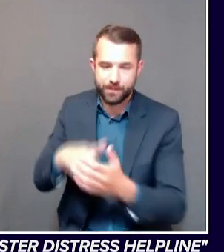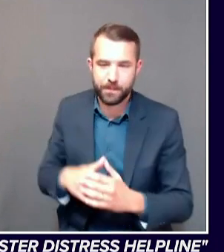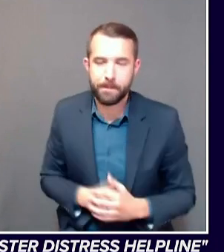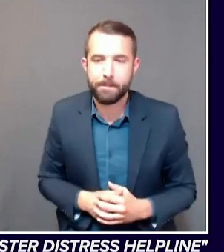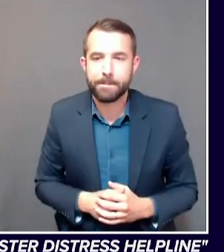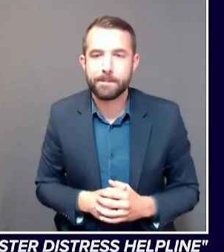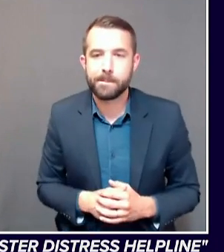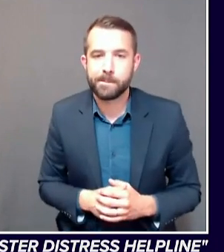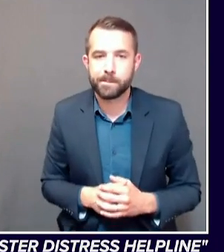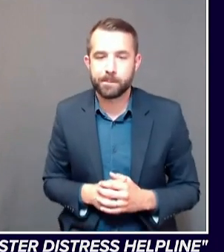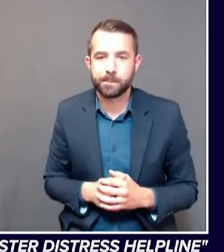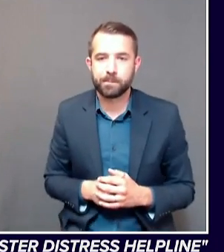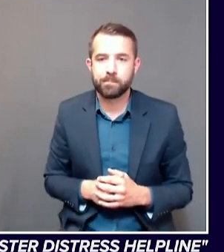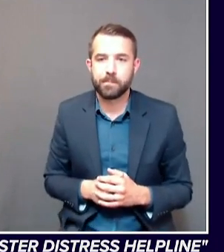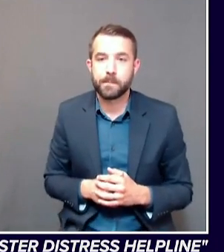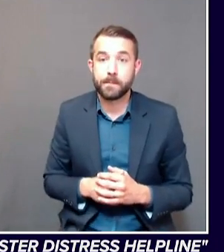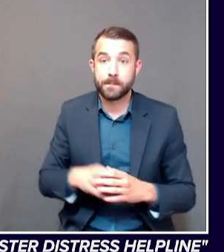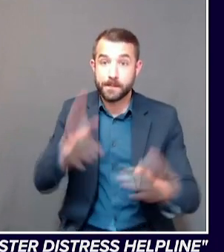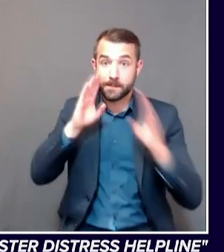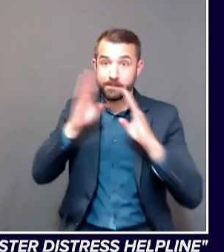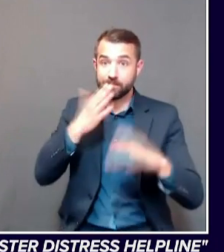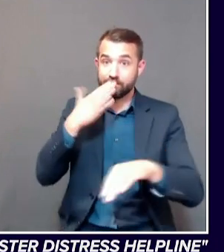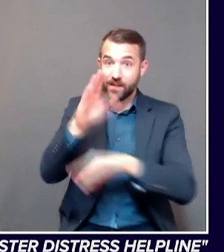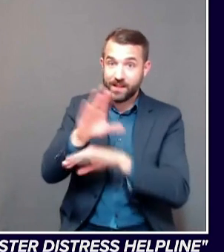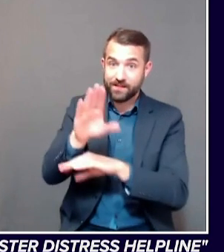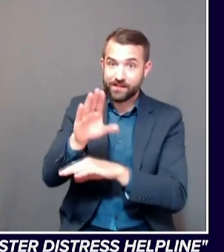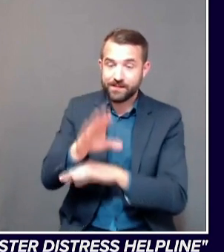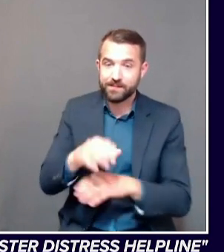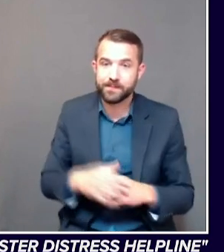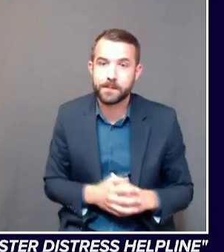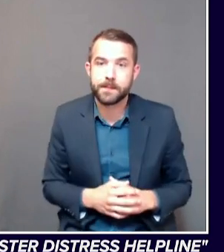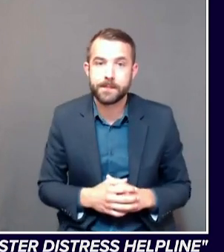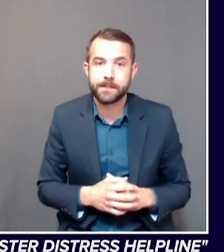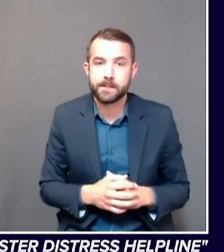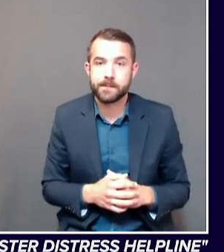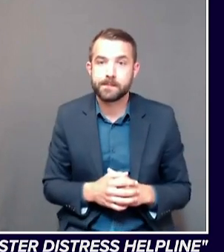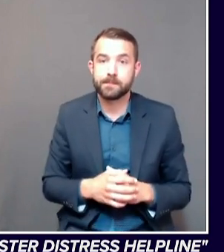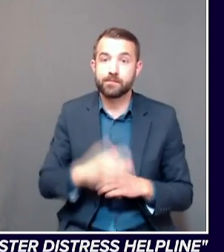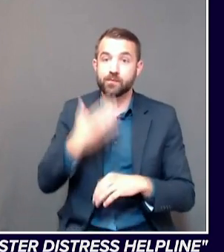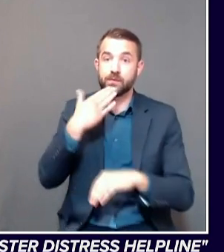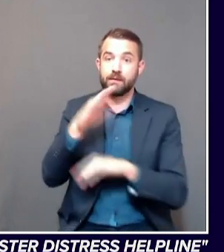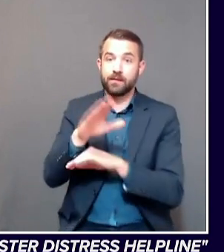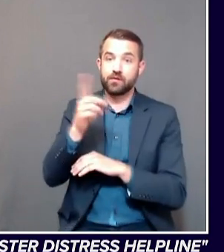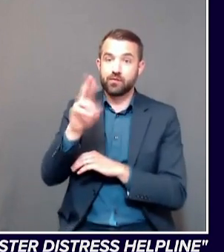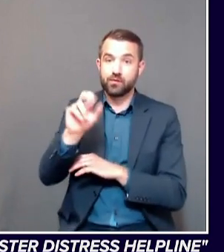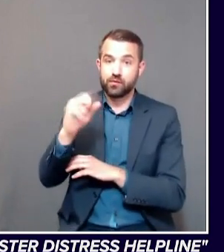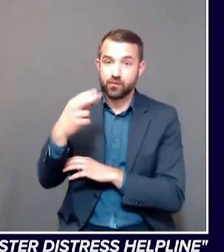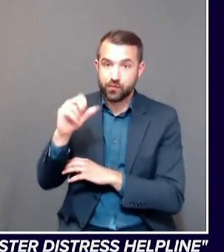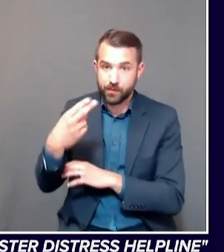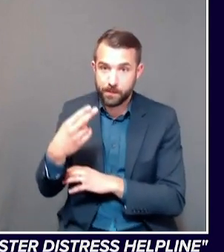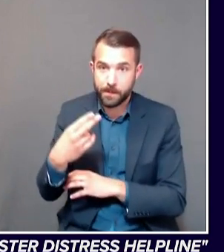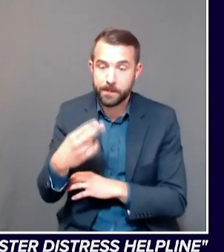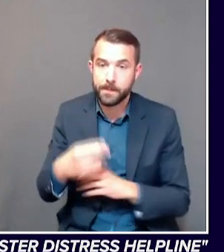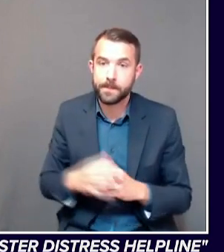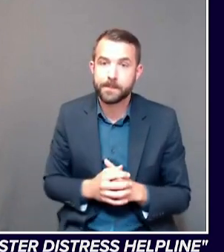Hi there. Good afternoon to both of you. Good afternoon, Dr. Shah. I'm Don Kerrigan's